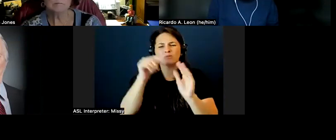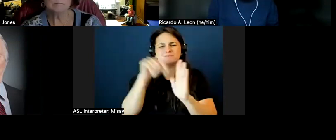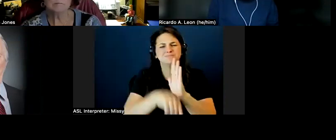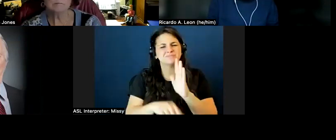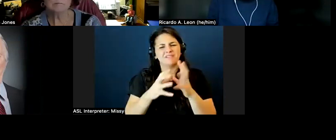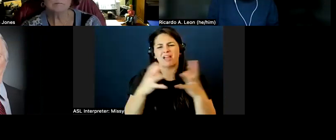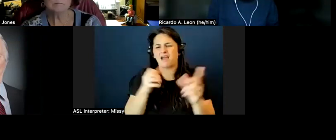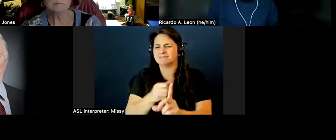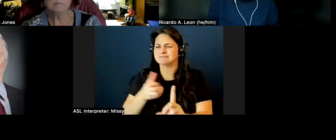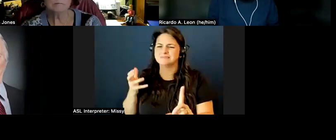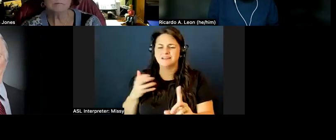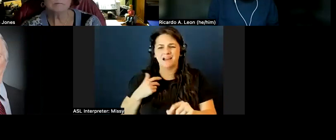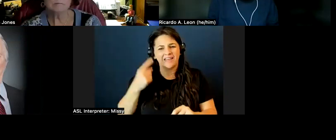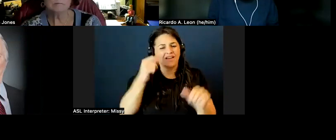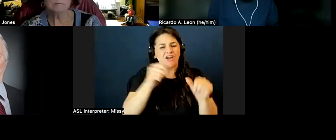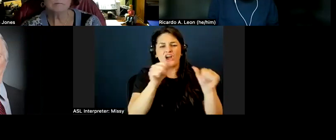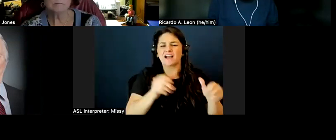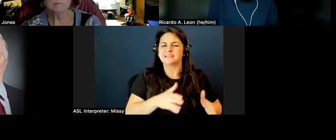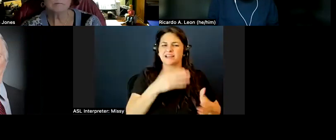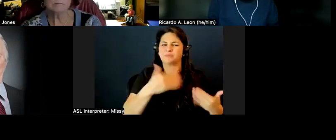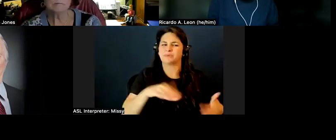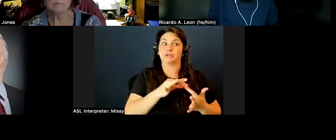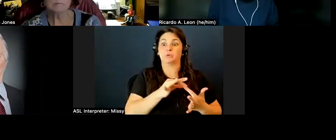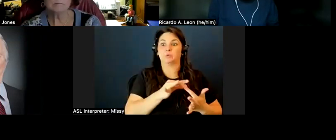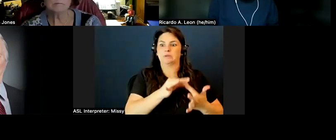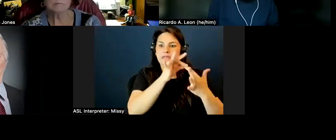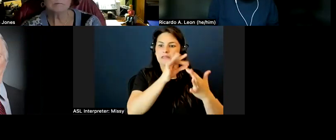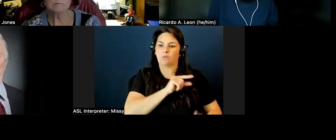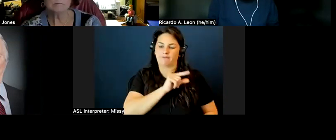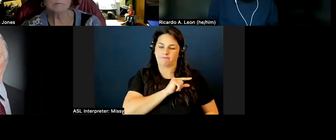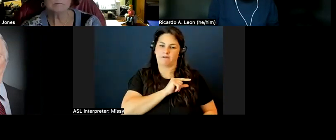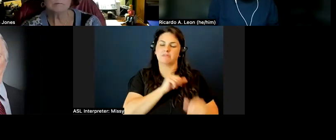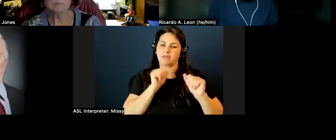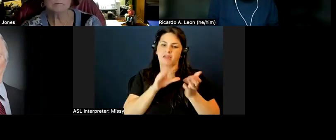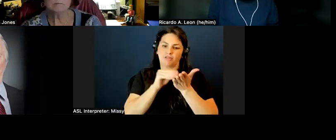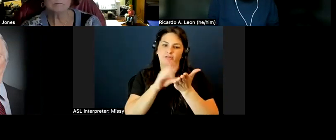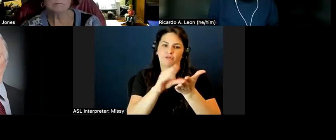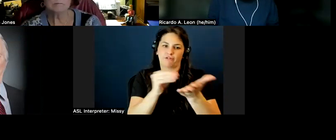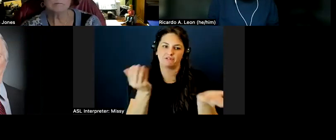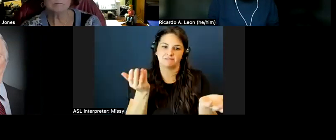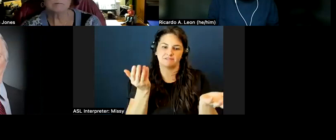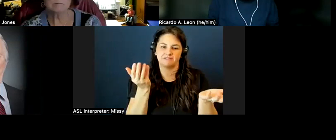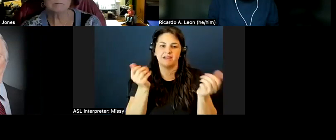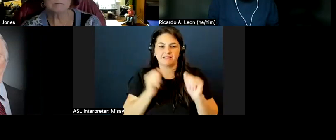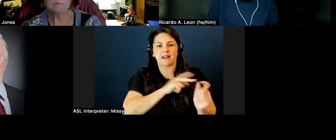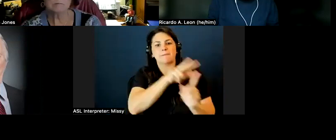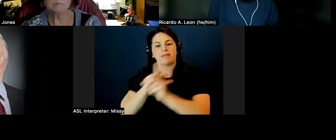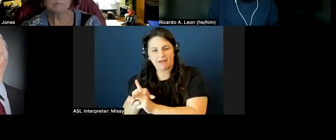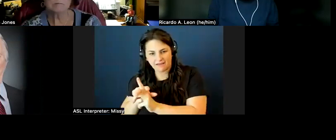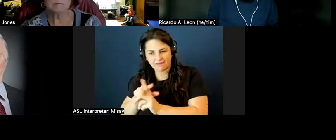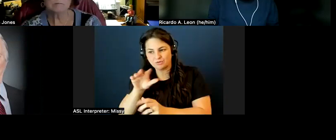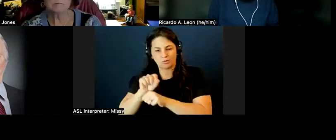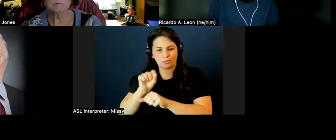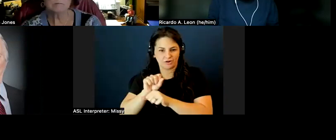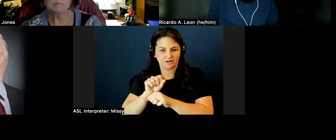I think that architects are uniquely qualified to learn these things and to then apply them. I don't